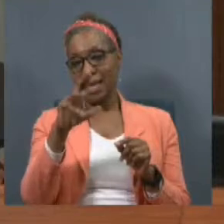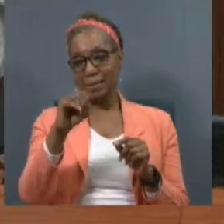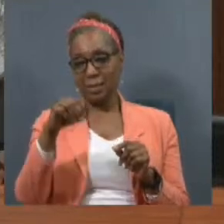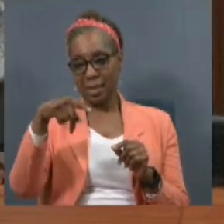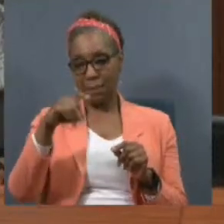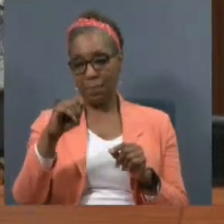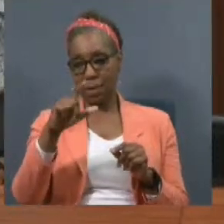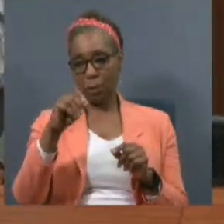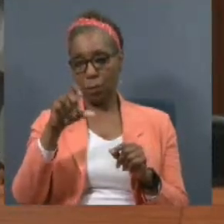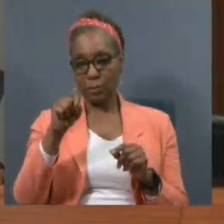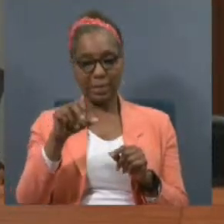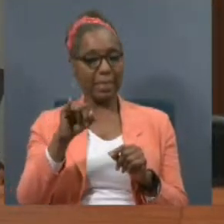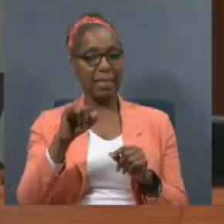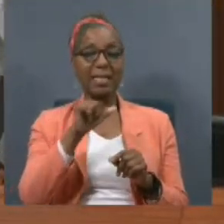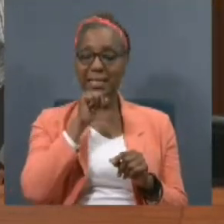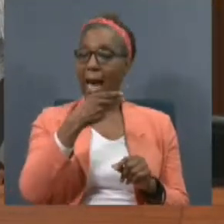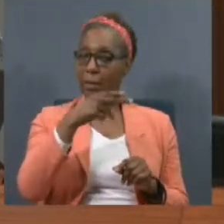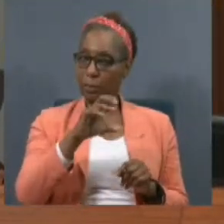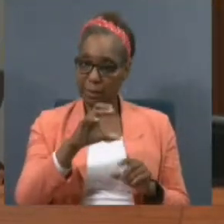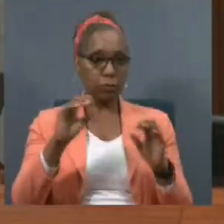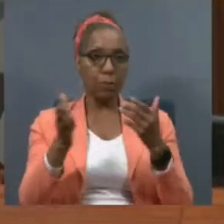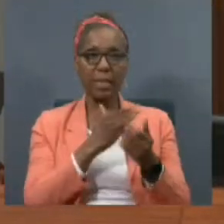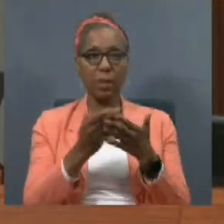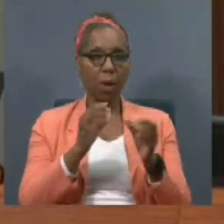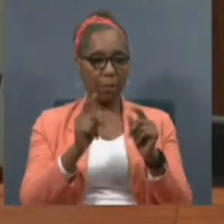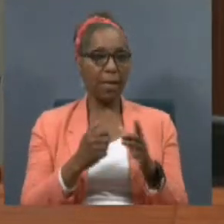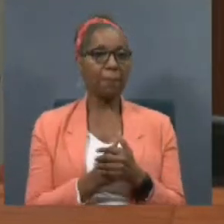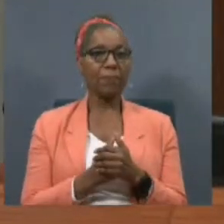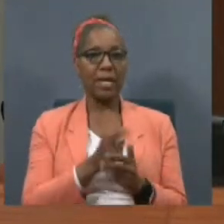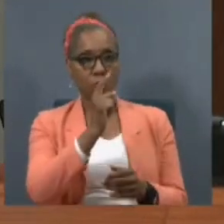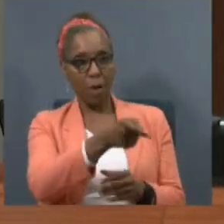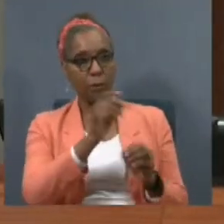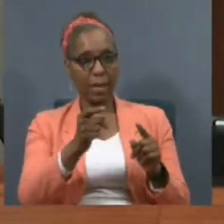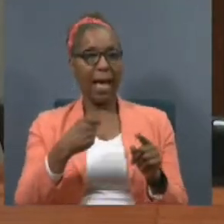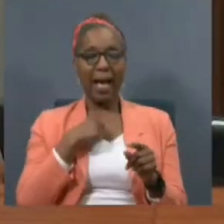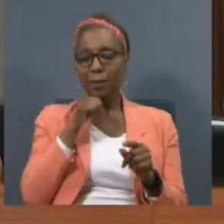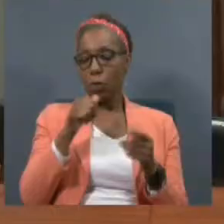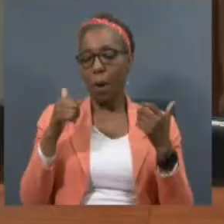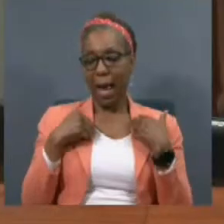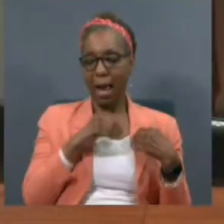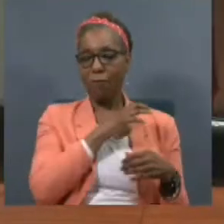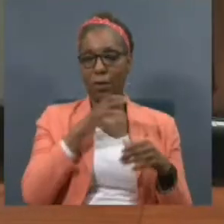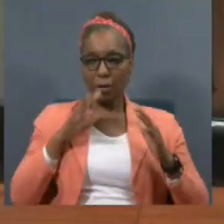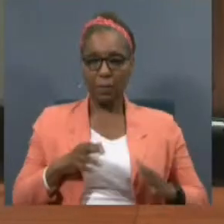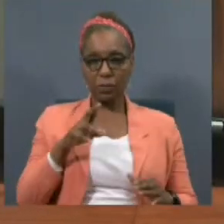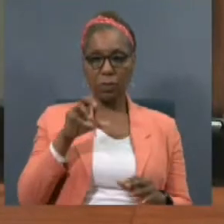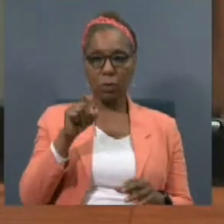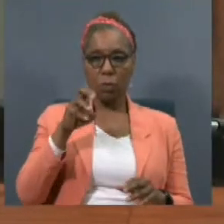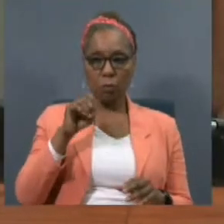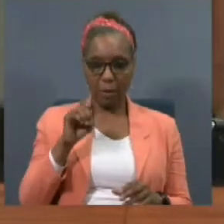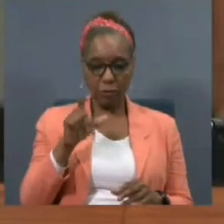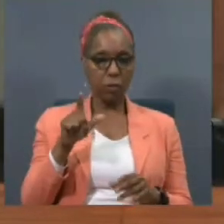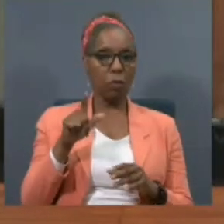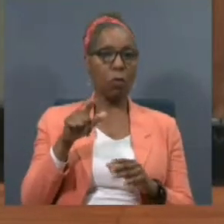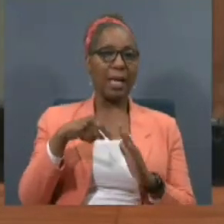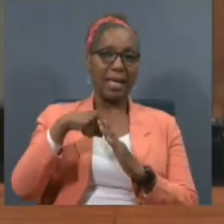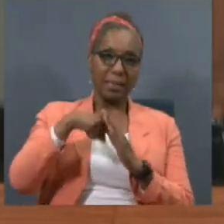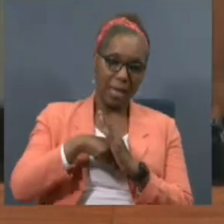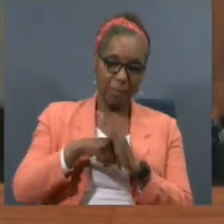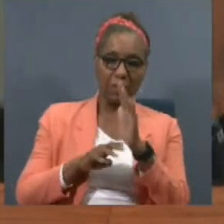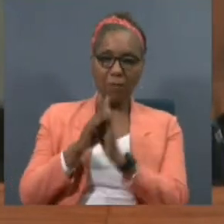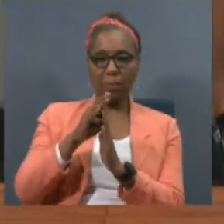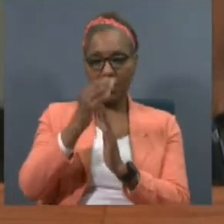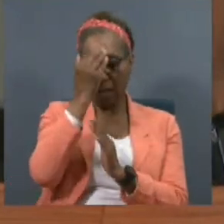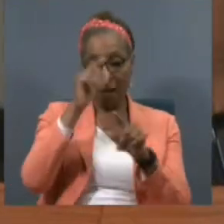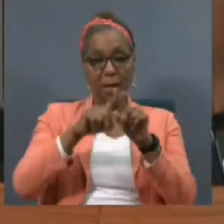Yes. Sorry. And while I don't have Commissioner Russell's in-depth developmental knowledge, as